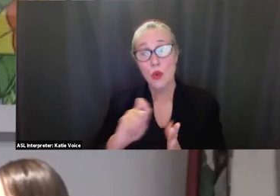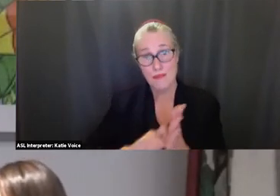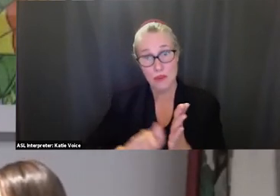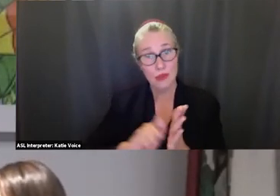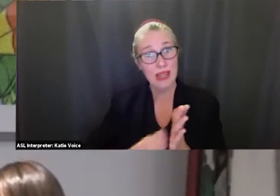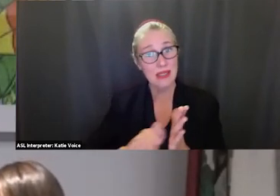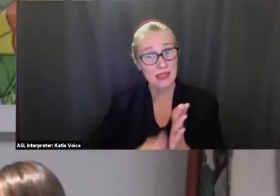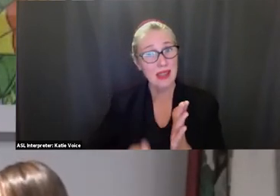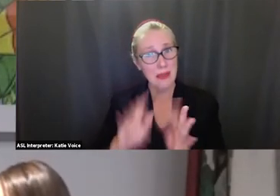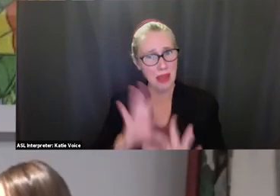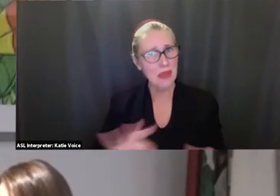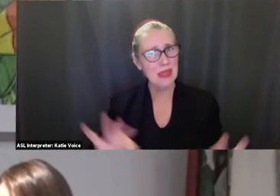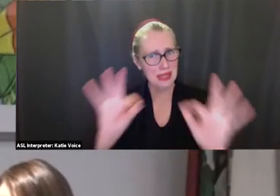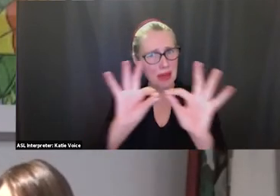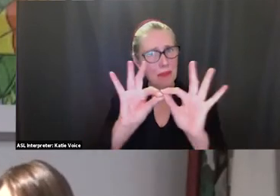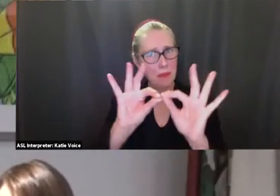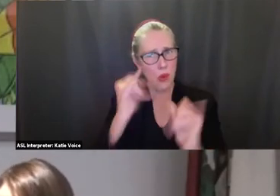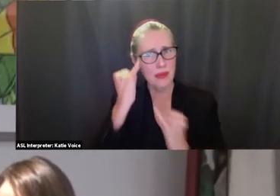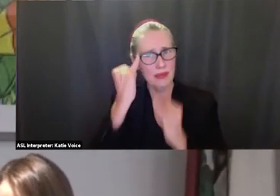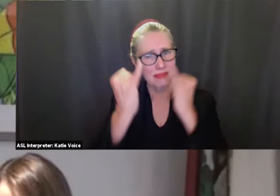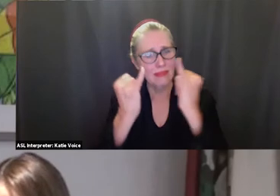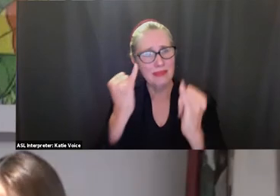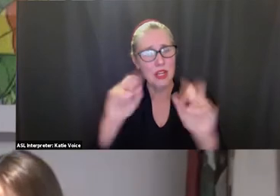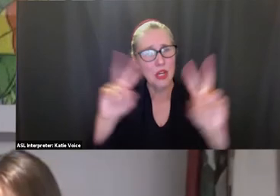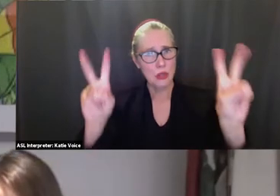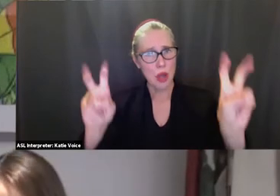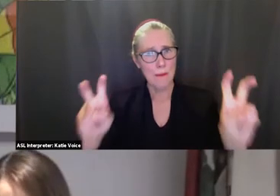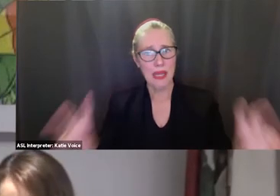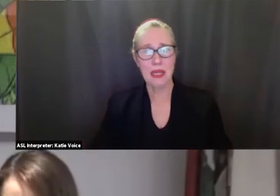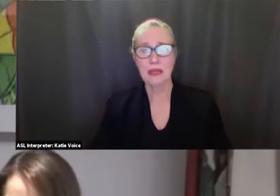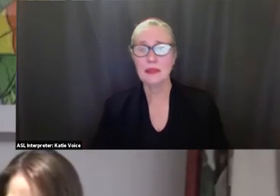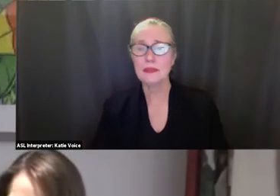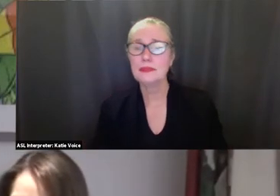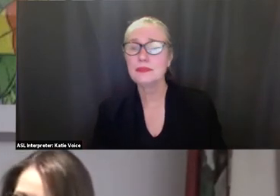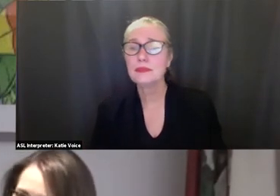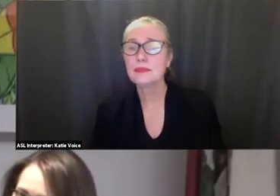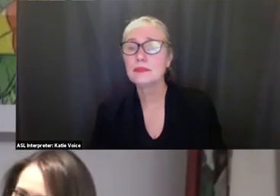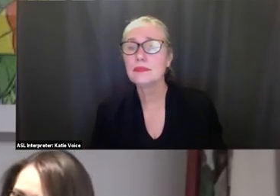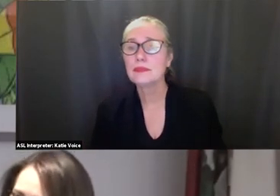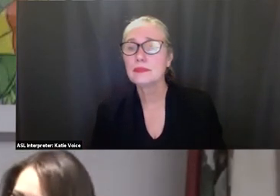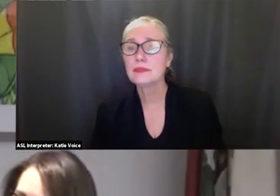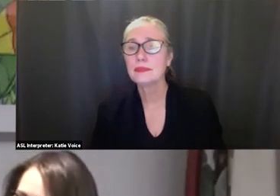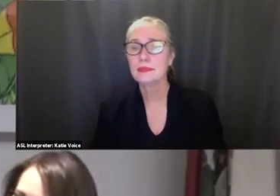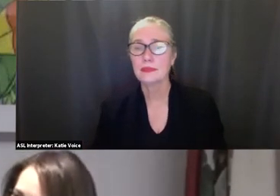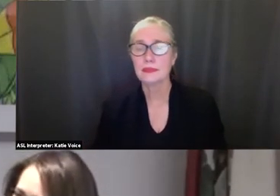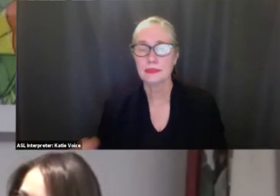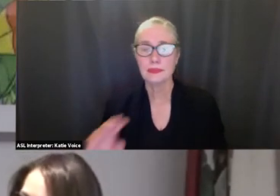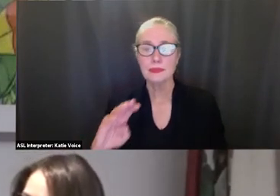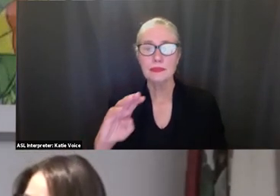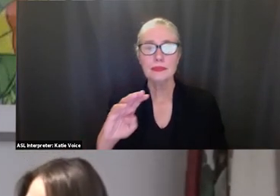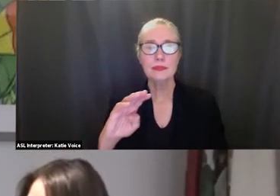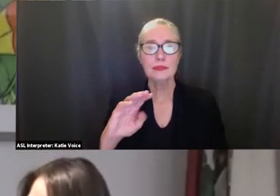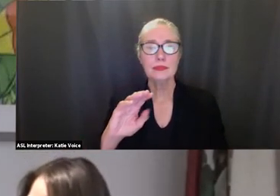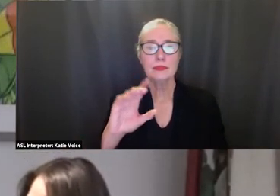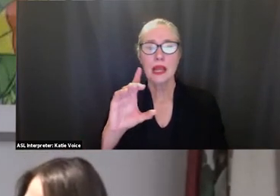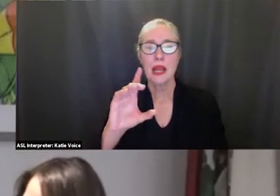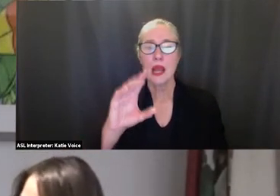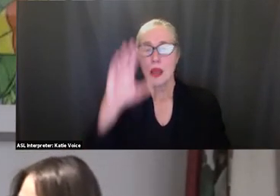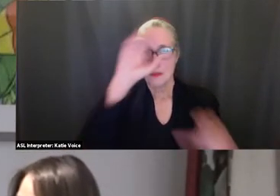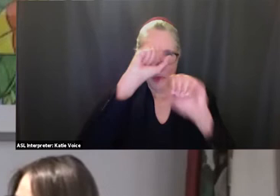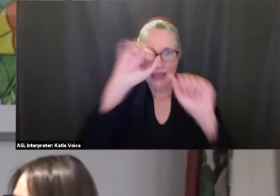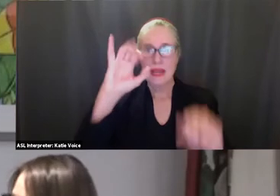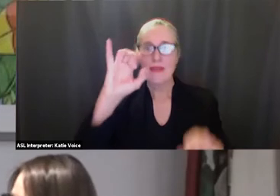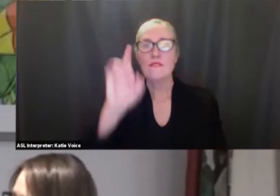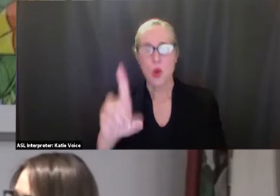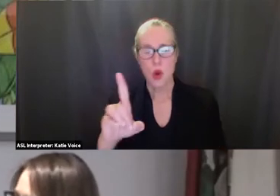this important topic thank you very much i too want to thank the public for reaching out to us i want you to know we have